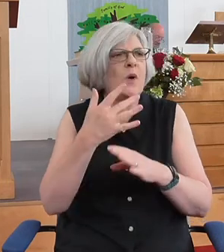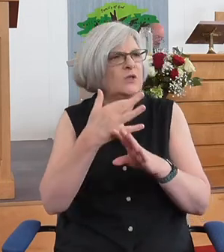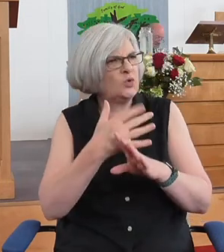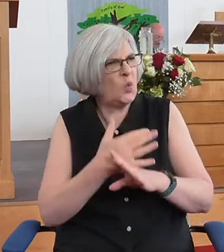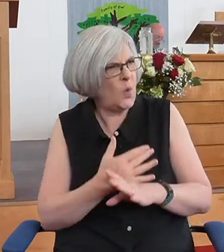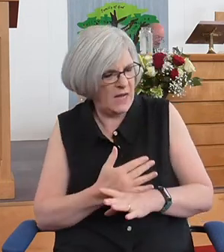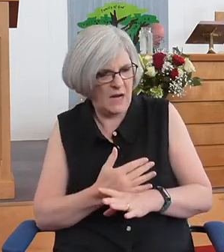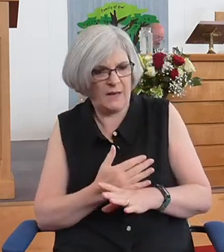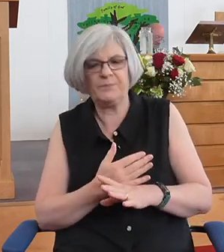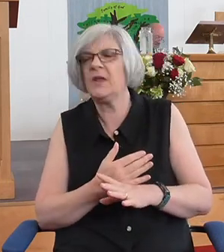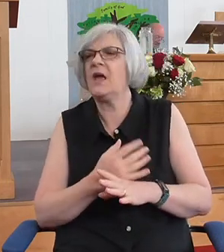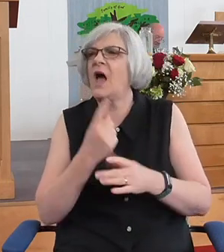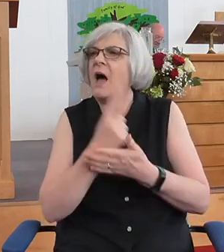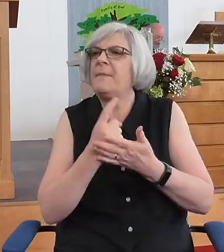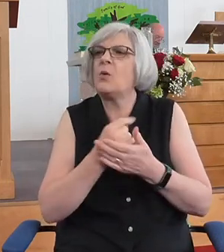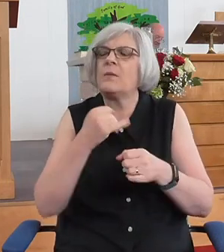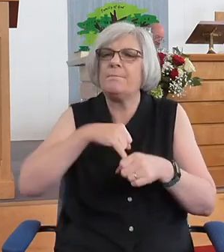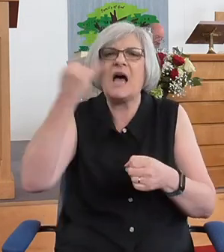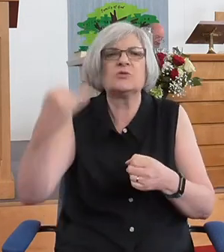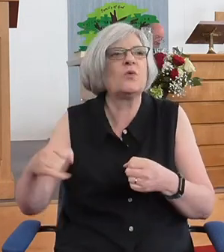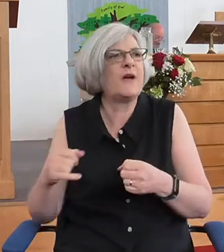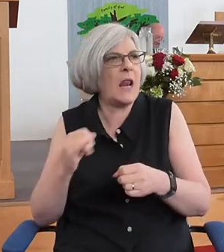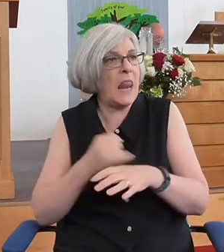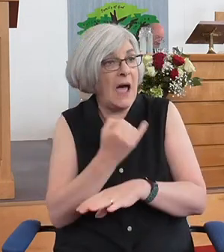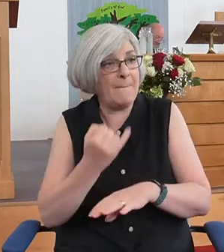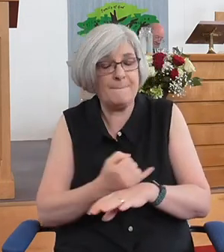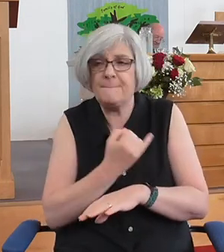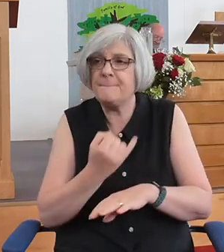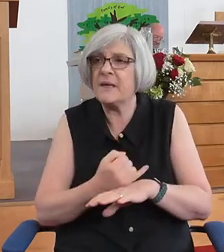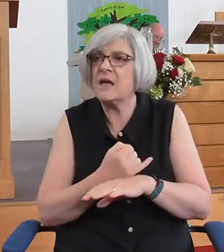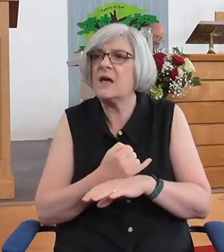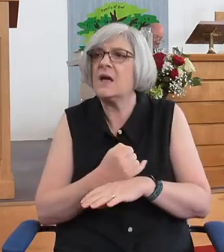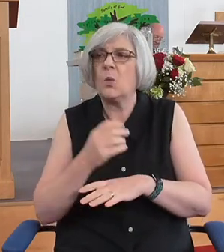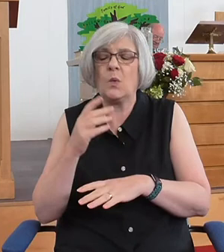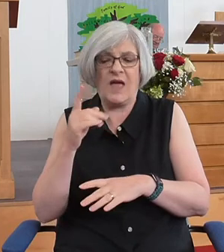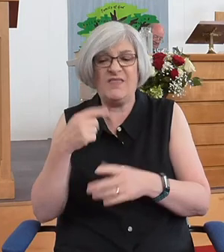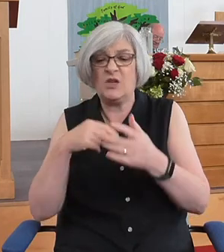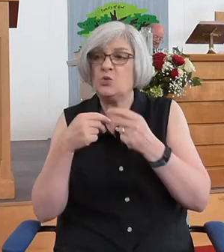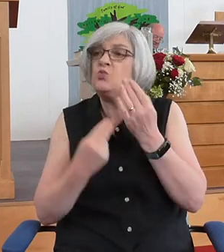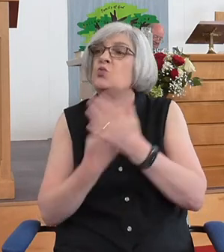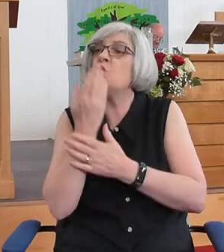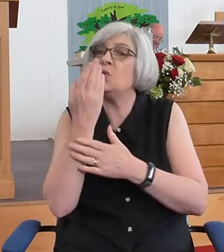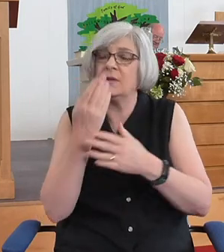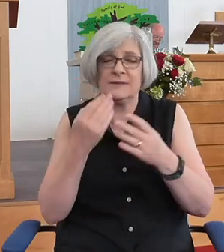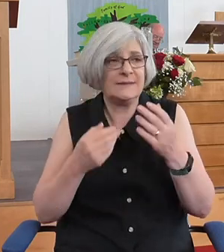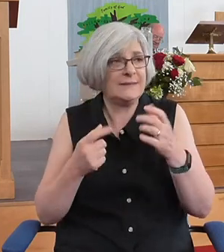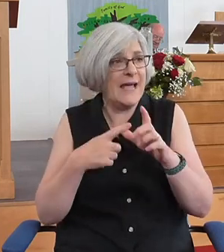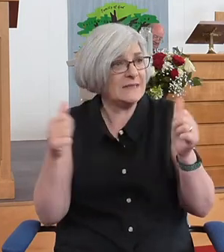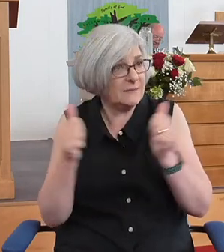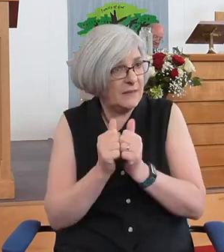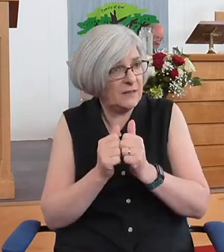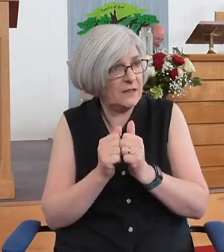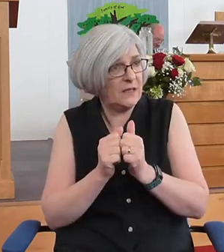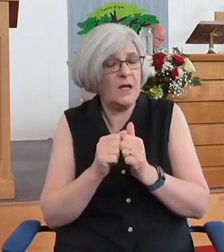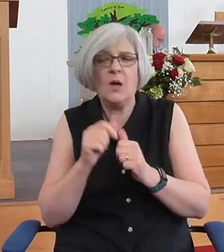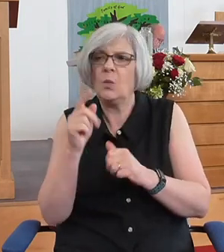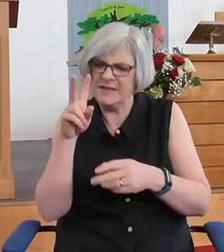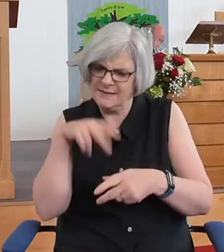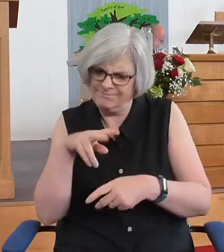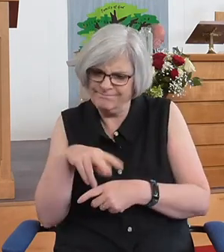lamb, in the New Testament, we hear that Jesus, God's own son, was the Passover lamb. And if he